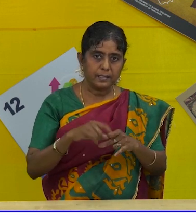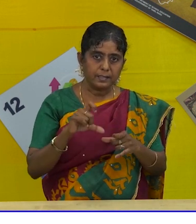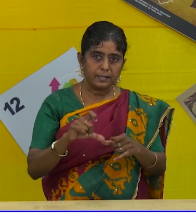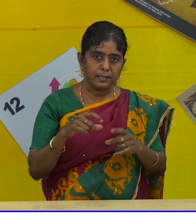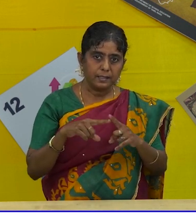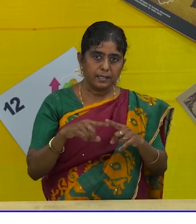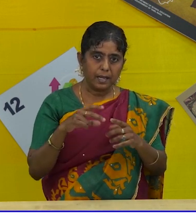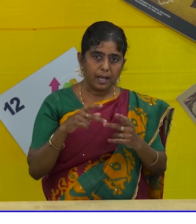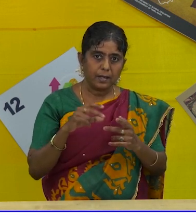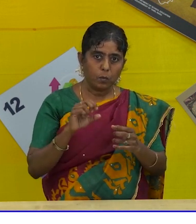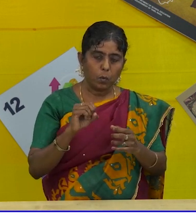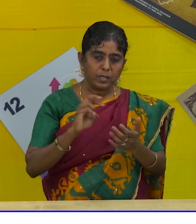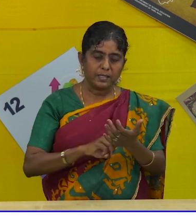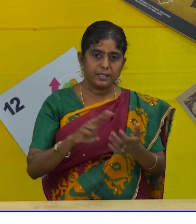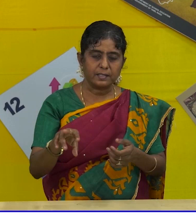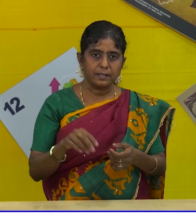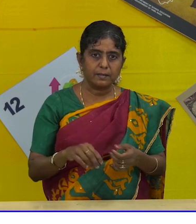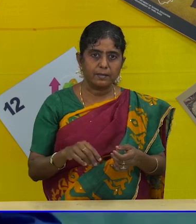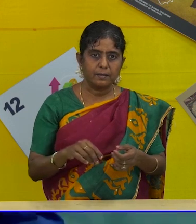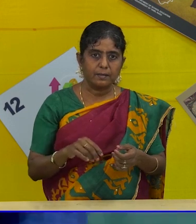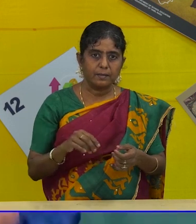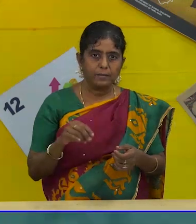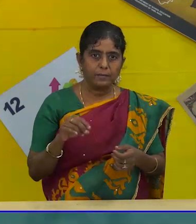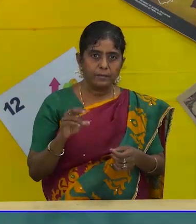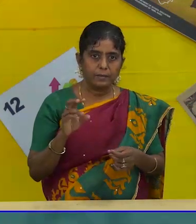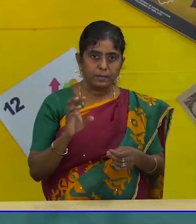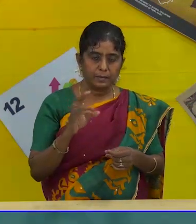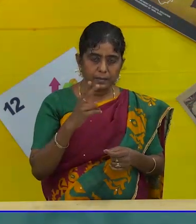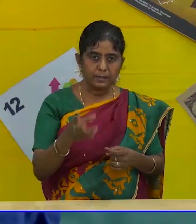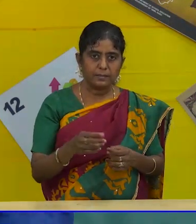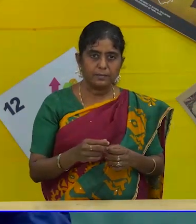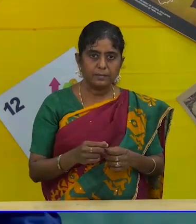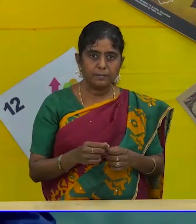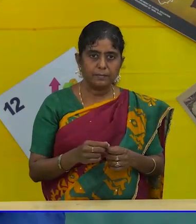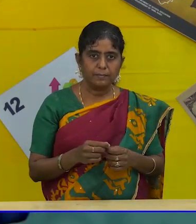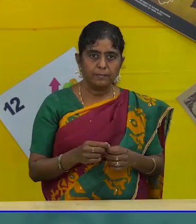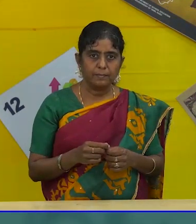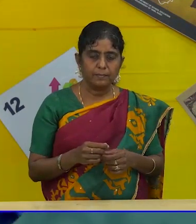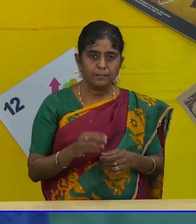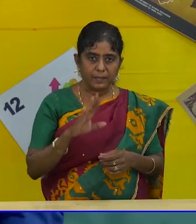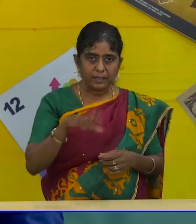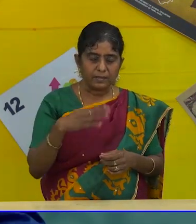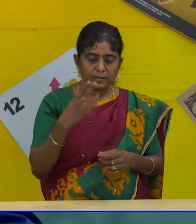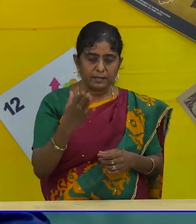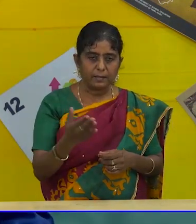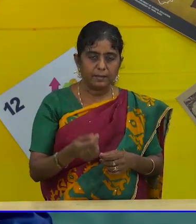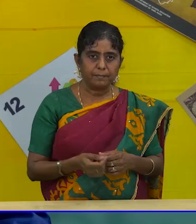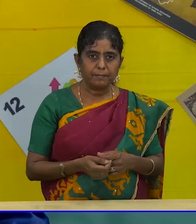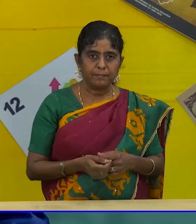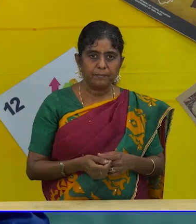So that is called one solution. So now you also have a very clear-cut idea about, after seeing the diagram,